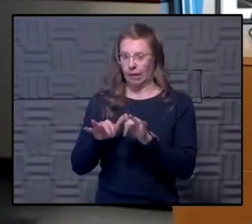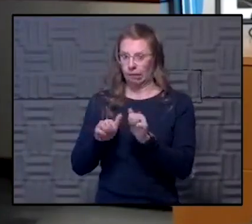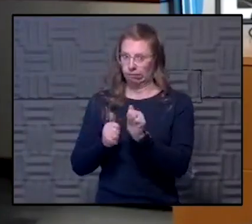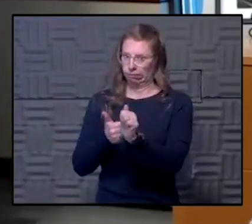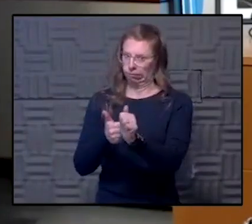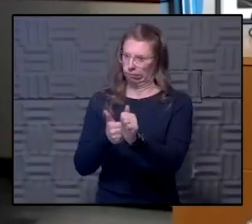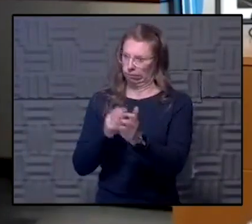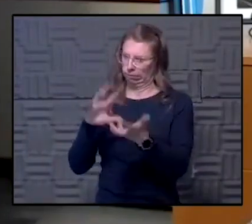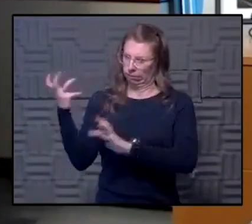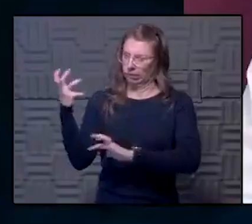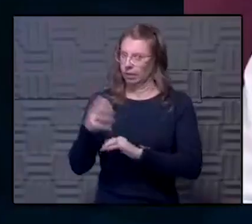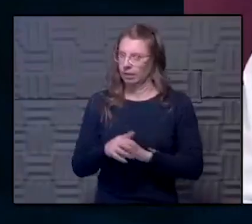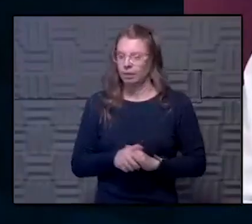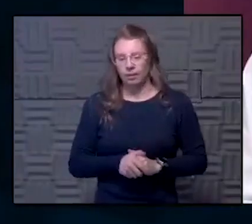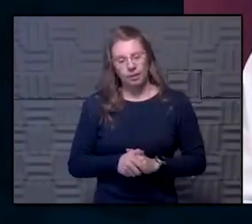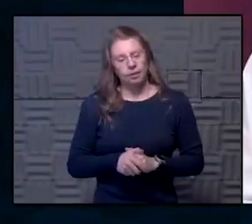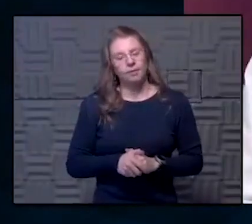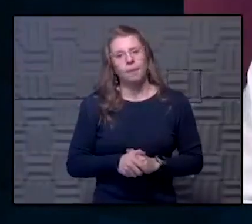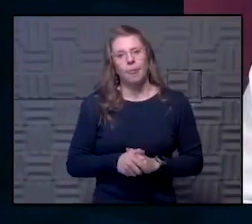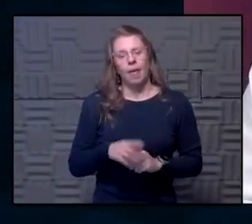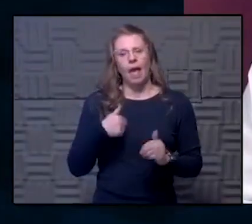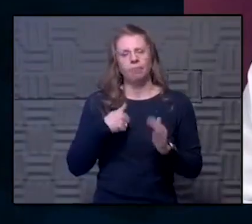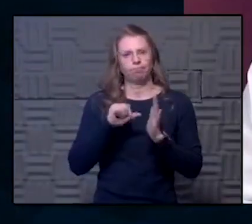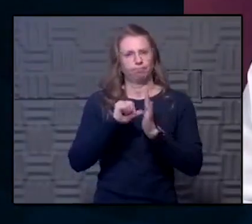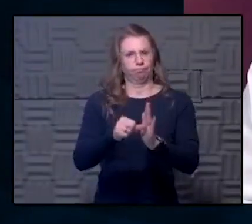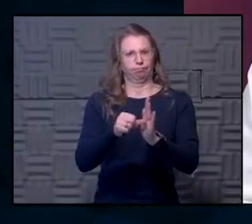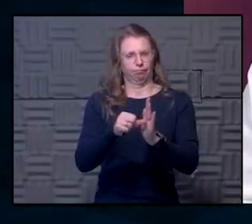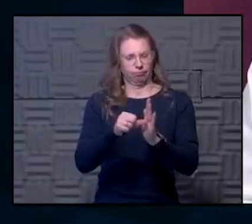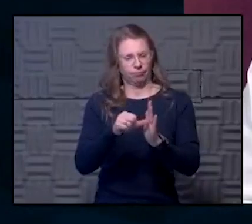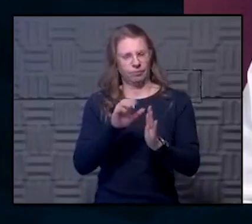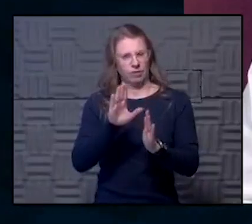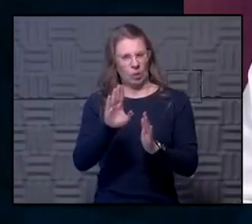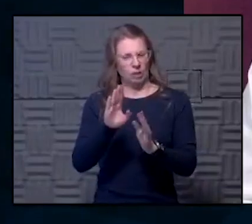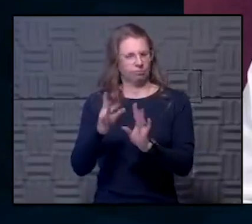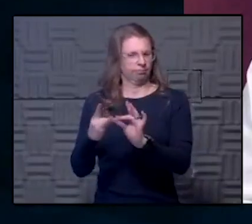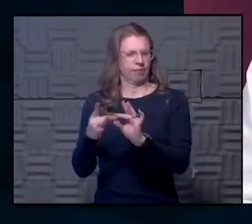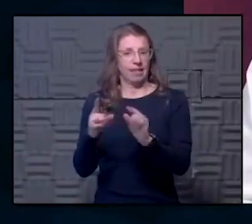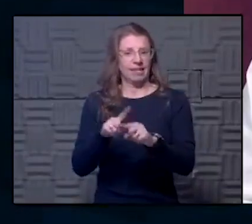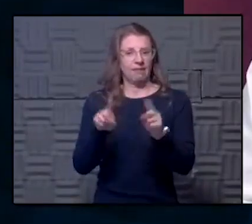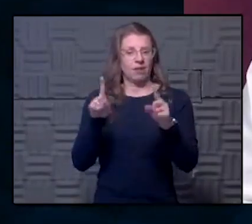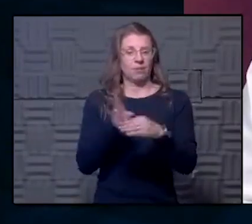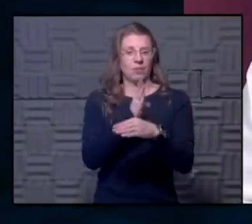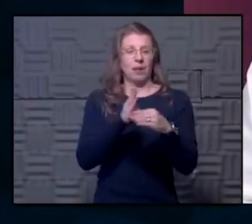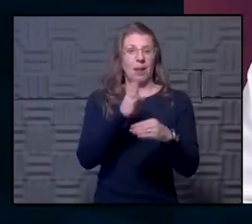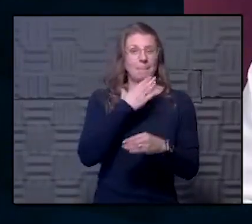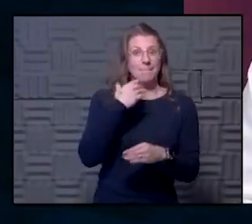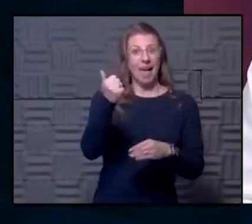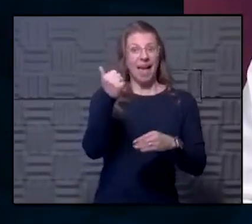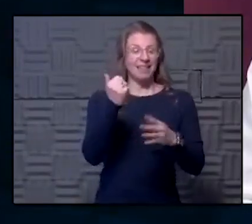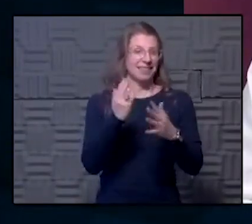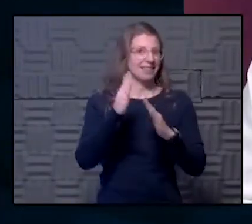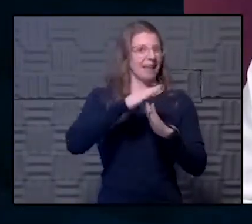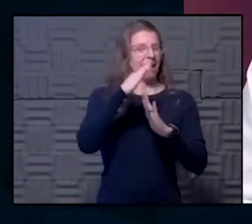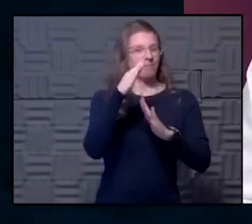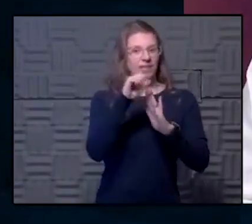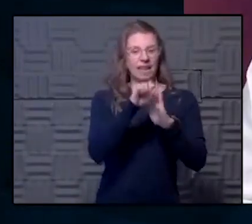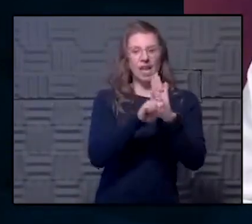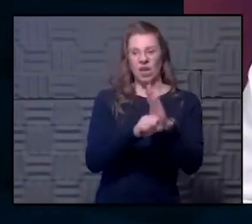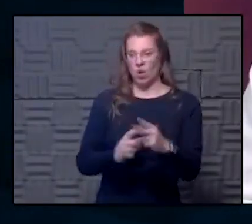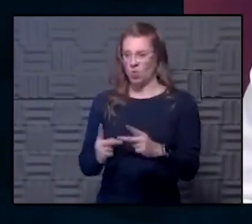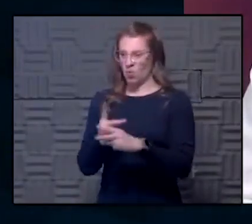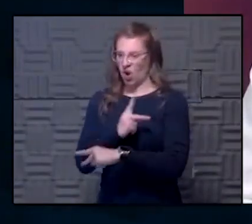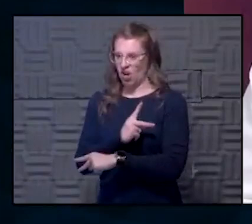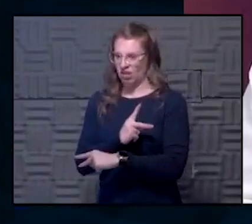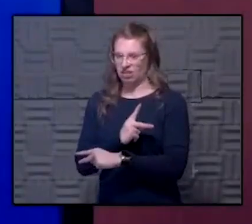headache. Yeah, Lee, I'll reinforce your point about the difference between the best performing and the